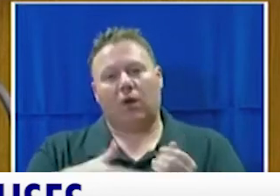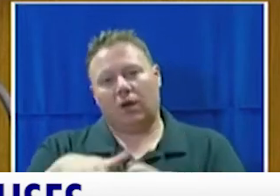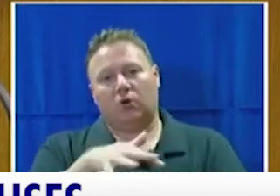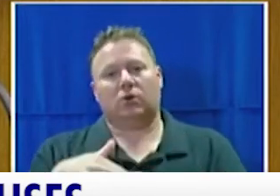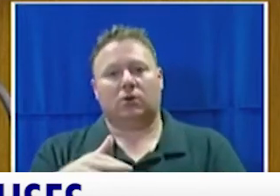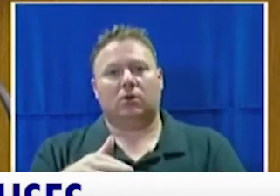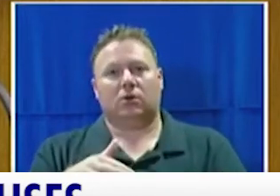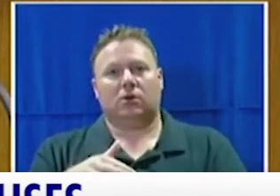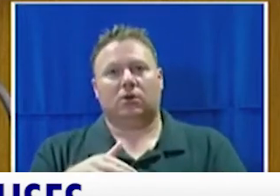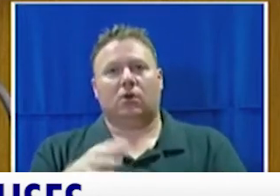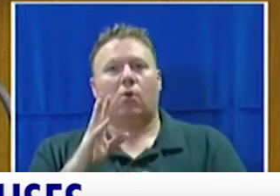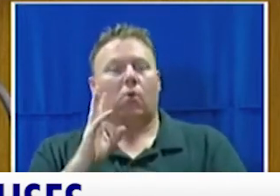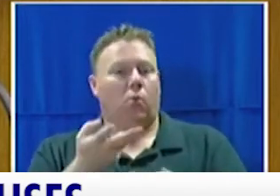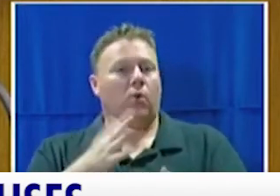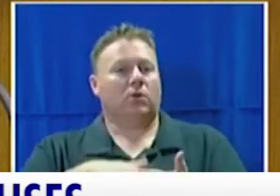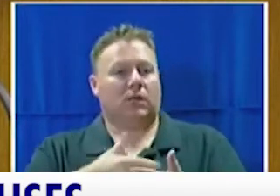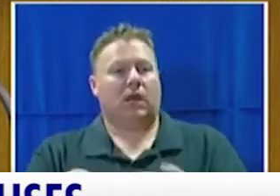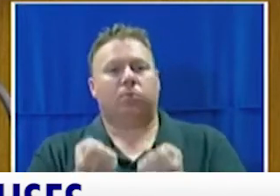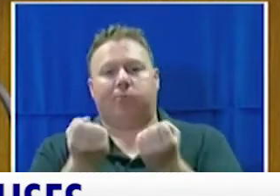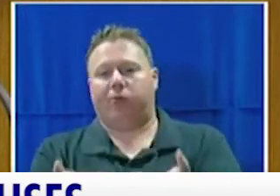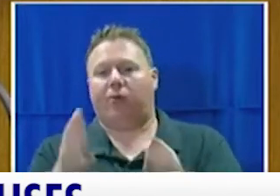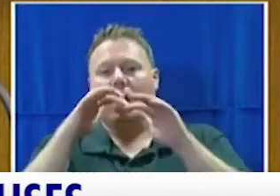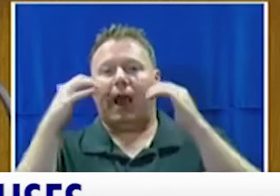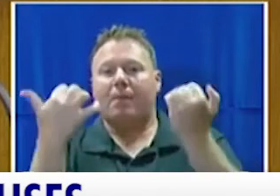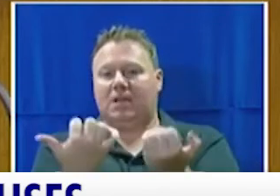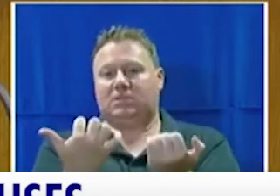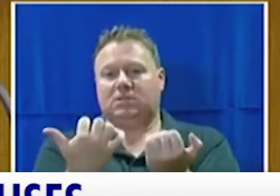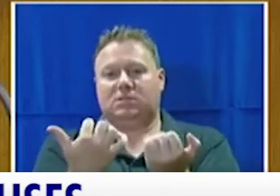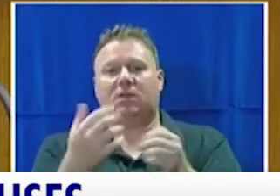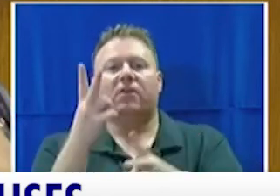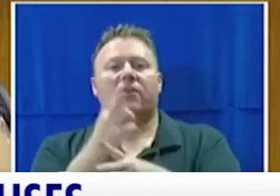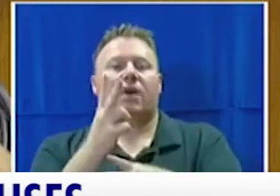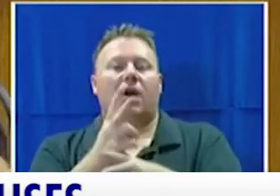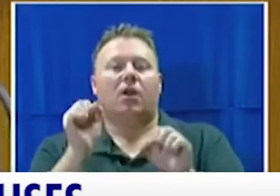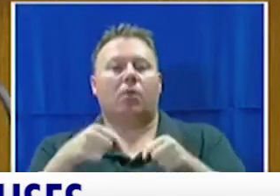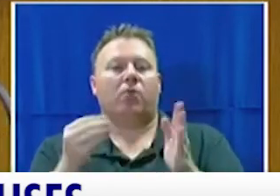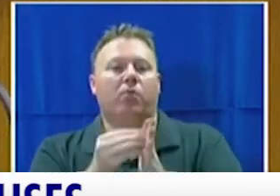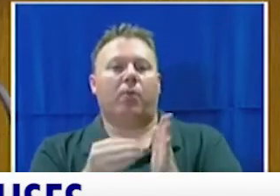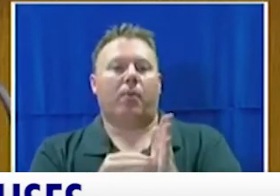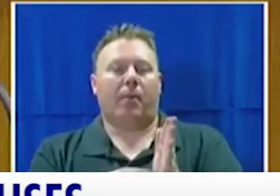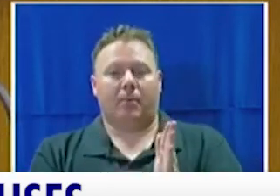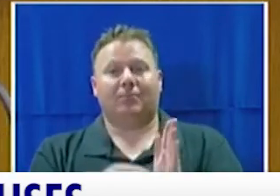be tabling it before Cabinet for final approval. The policy